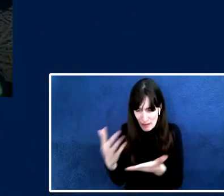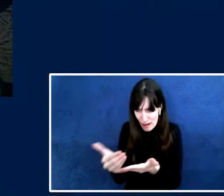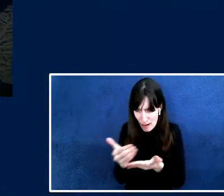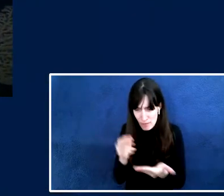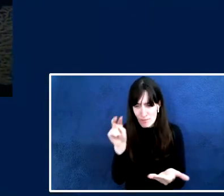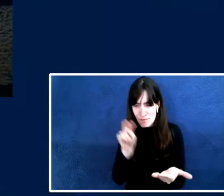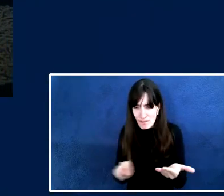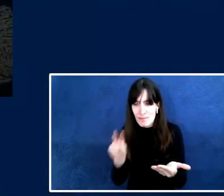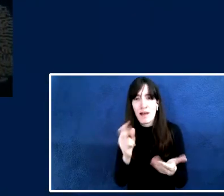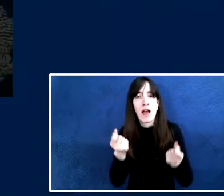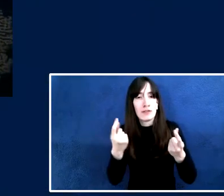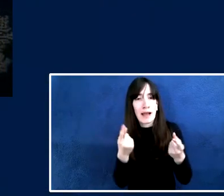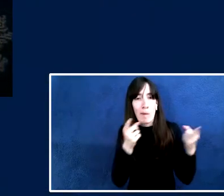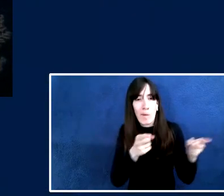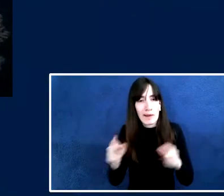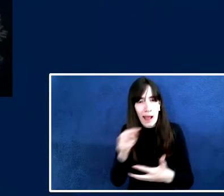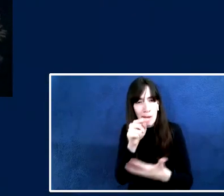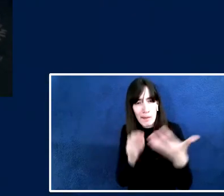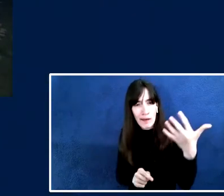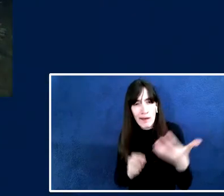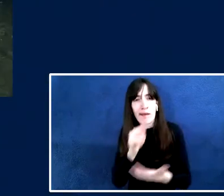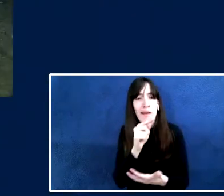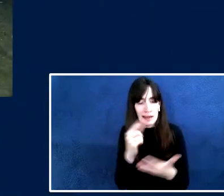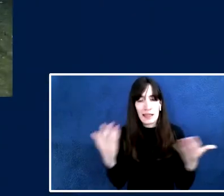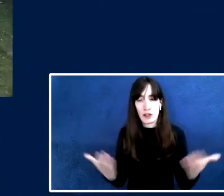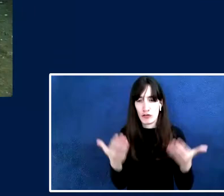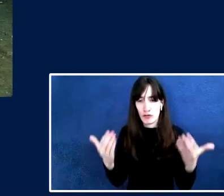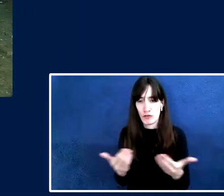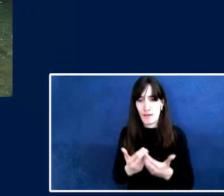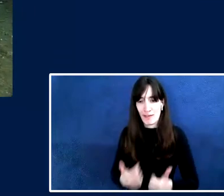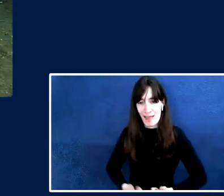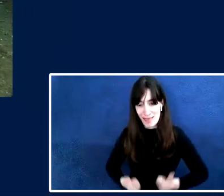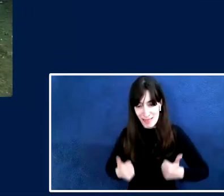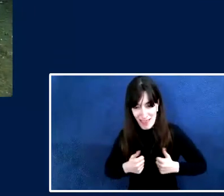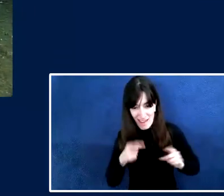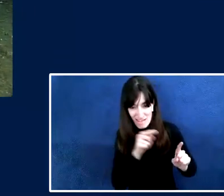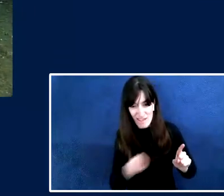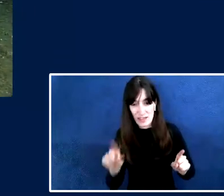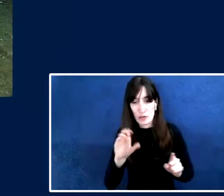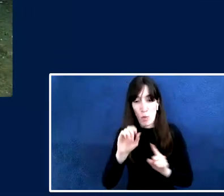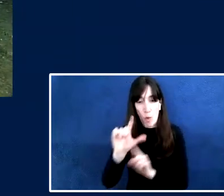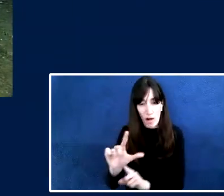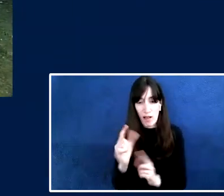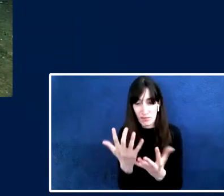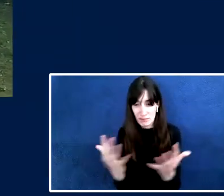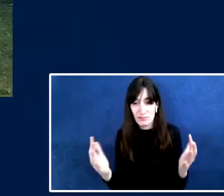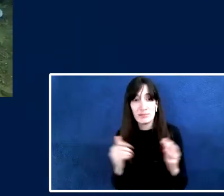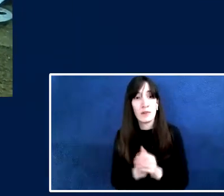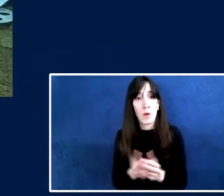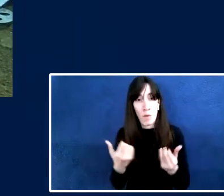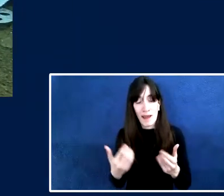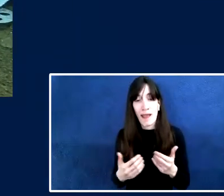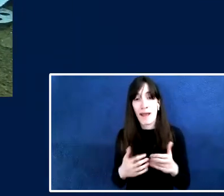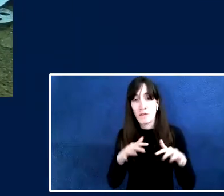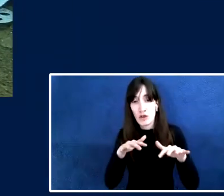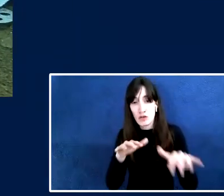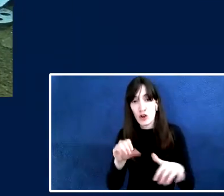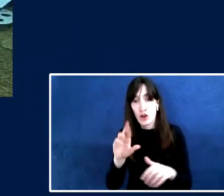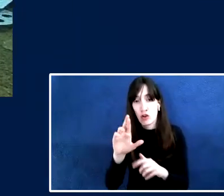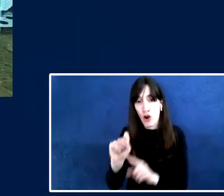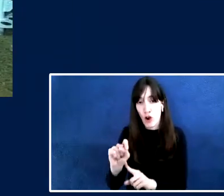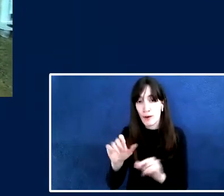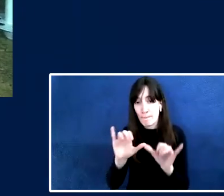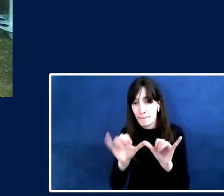what factors are influencing the lives of these corals. For example, we have current meters that measure flow across